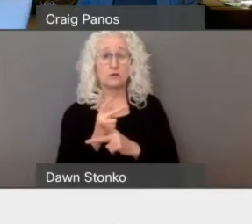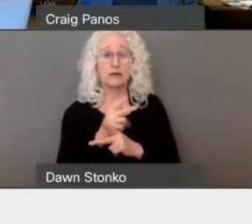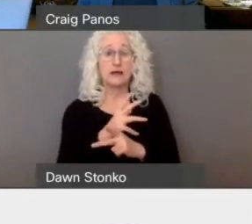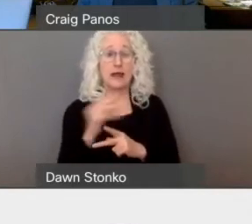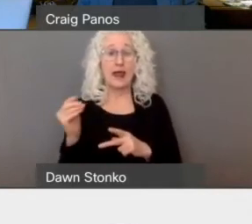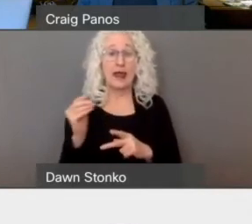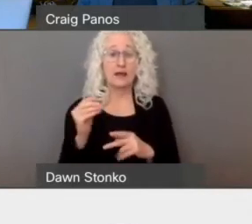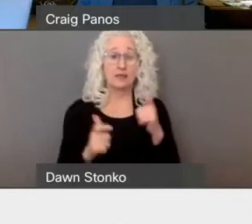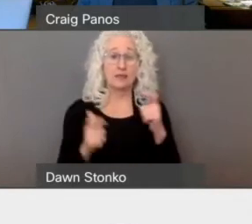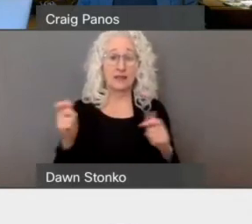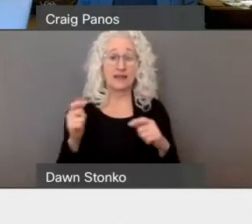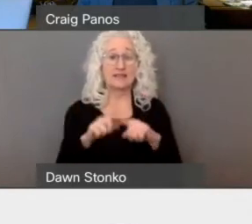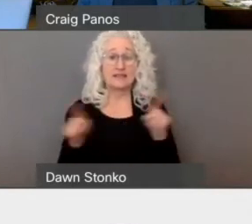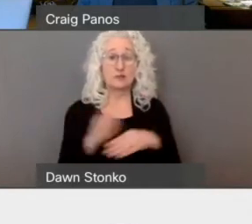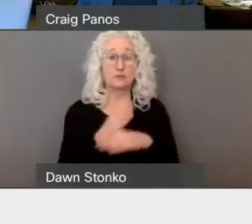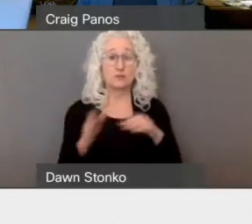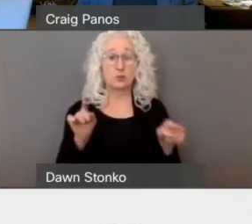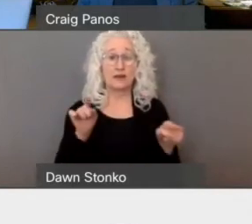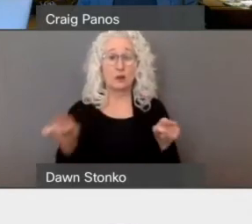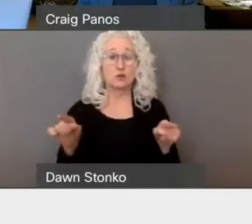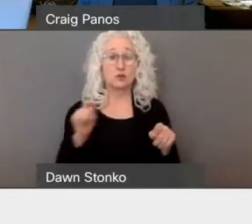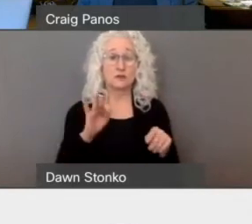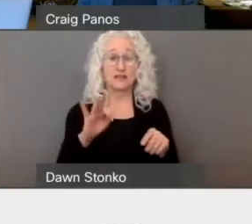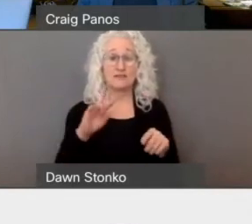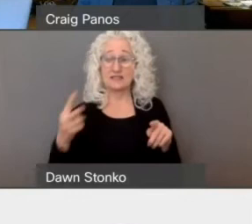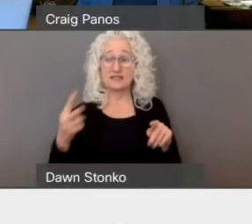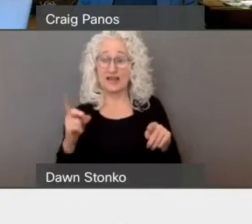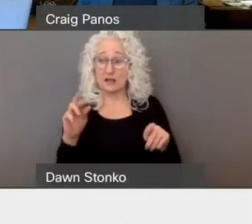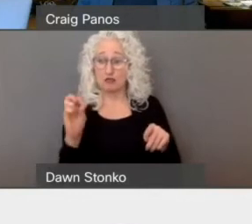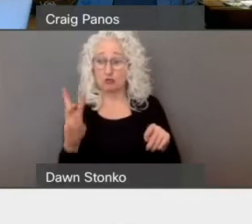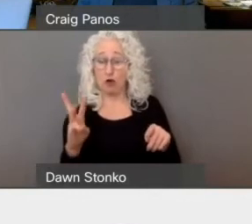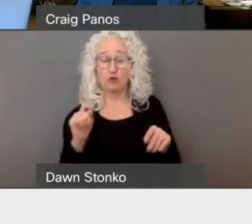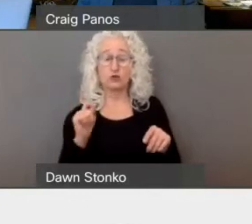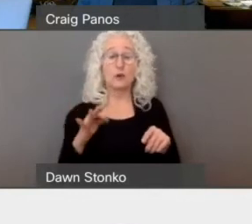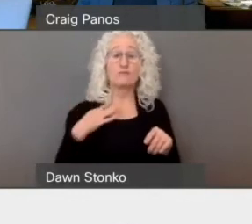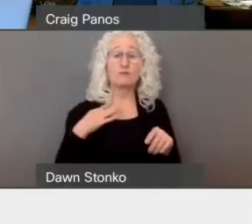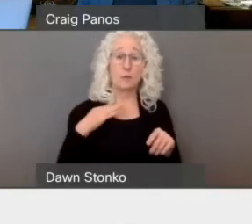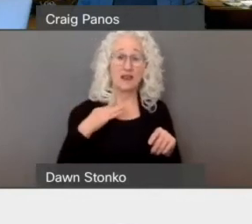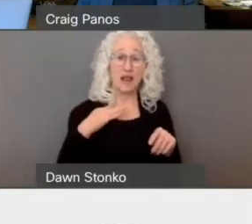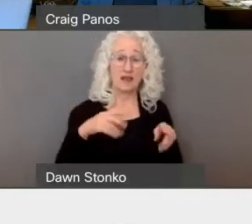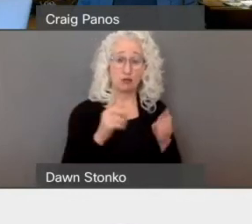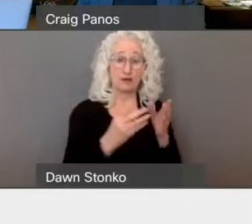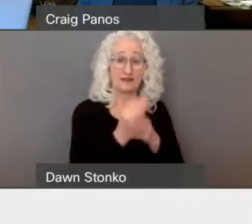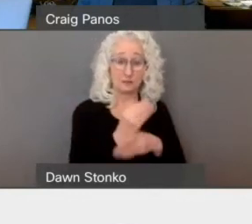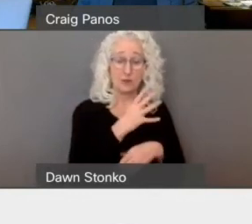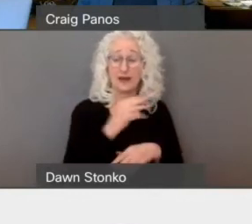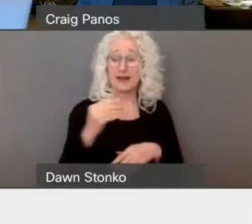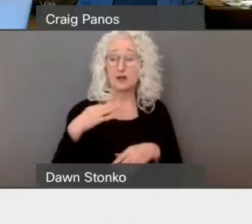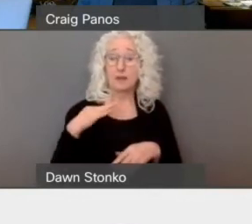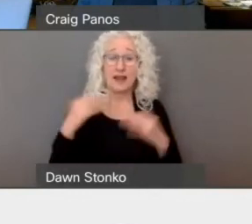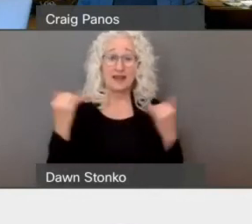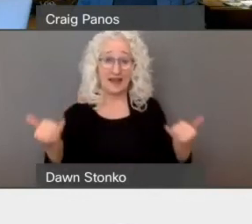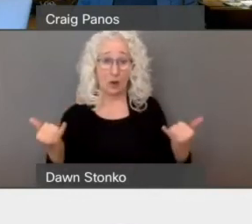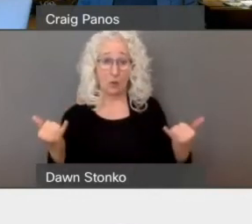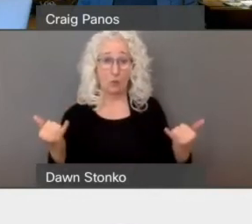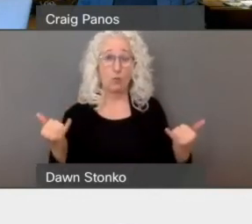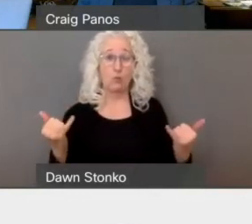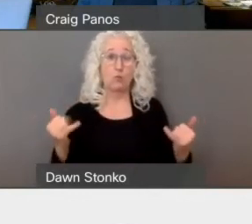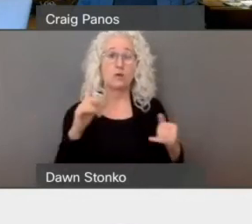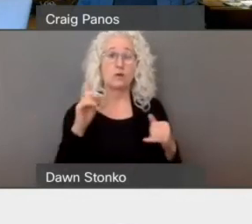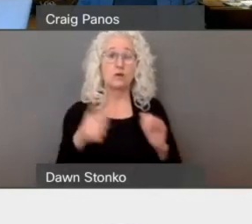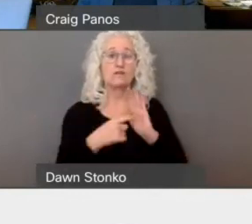biggest difference between the two is that if it is a second draw, so if you applied in the spring and you're applying now, you have to show